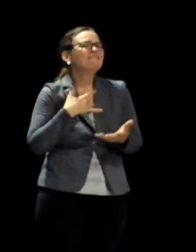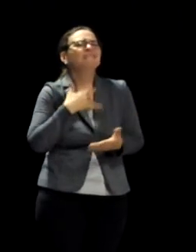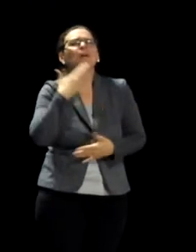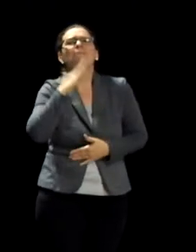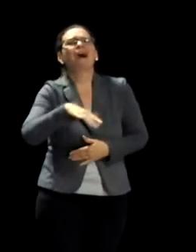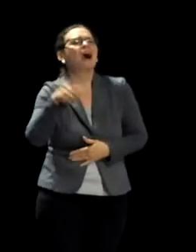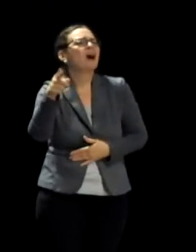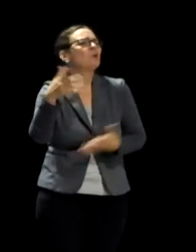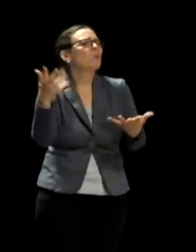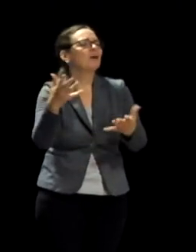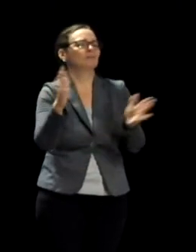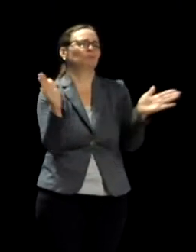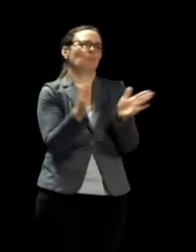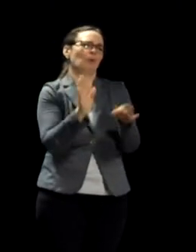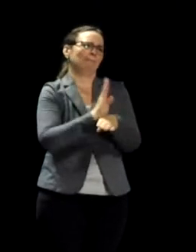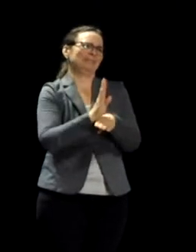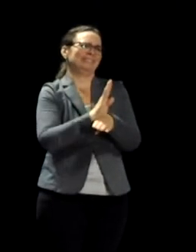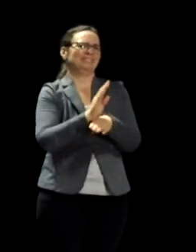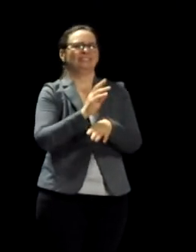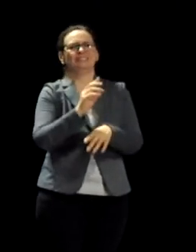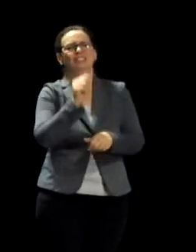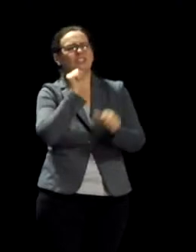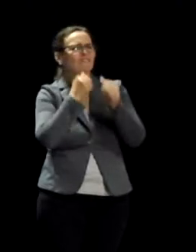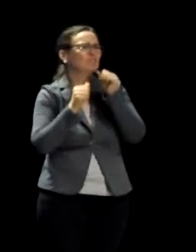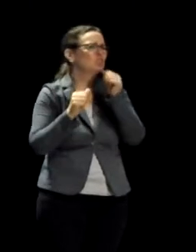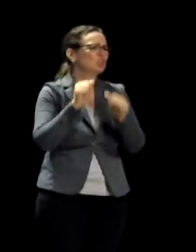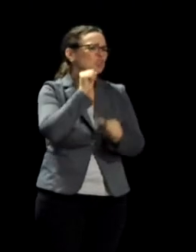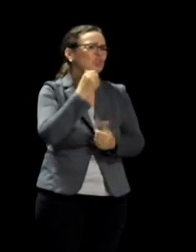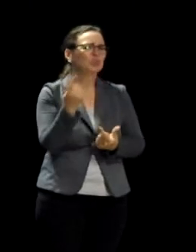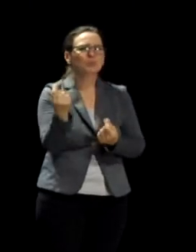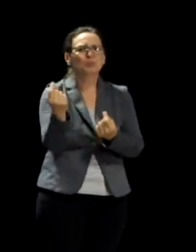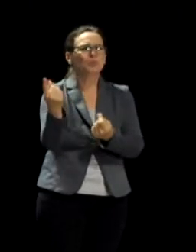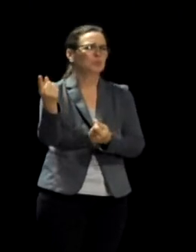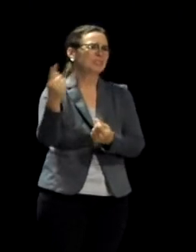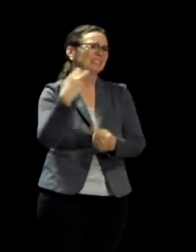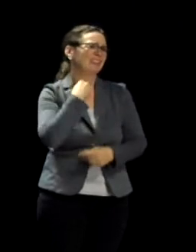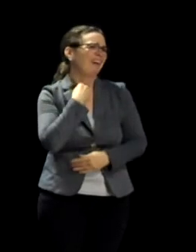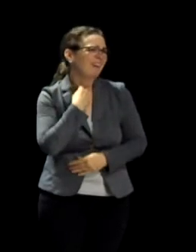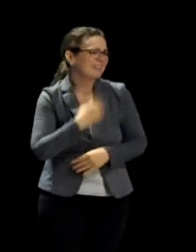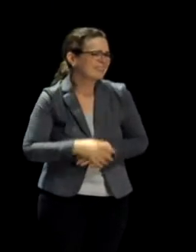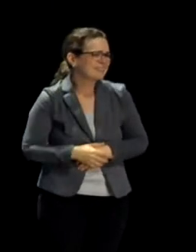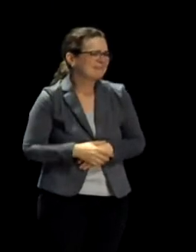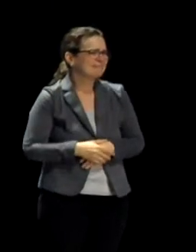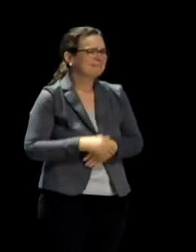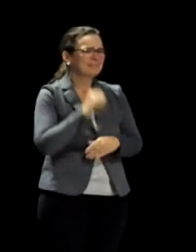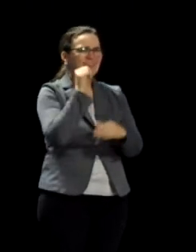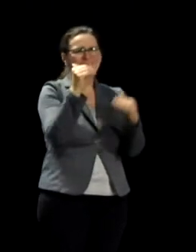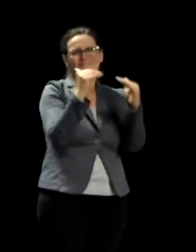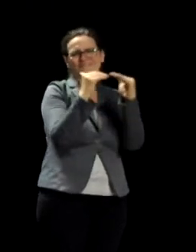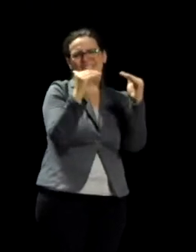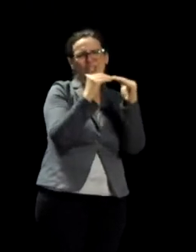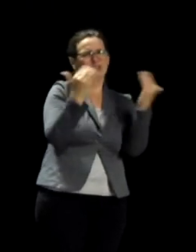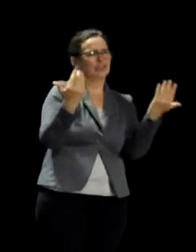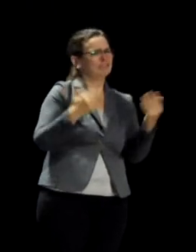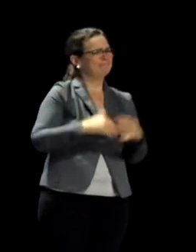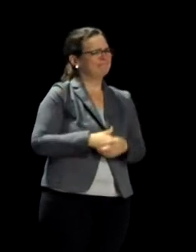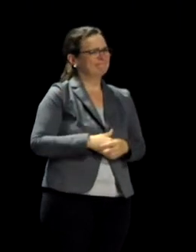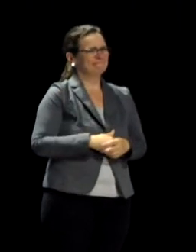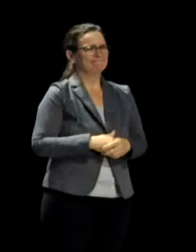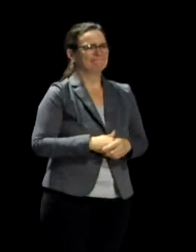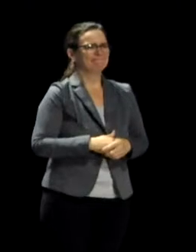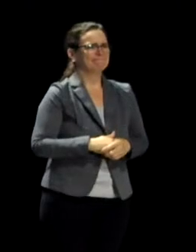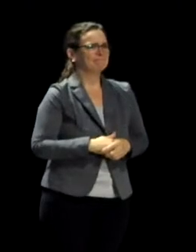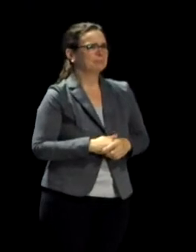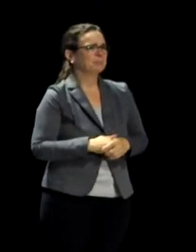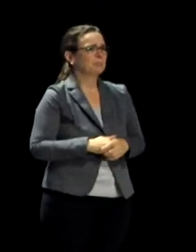tenants saying they believe this to be the case. So that's really not the right thing to do. But Moonbeam hasn't been doing the